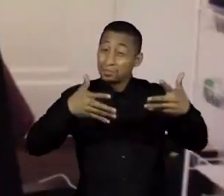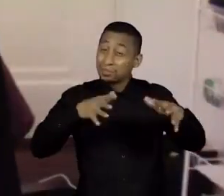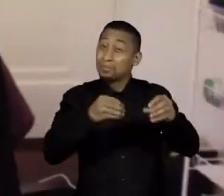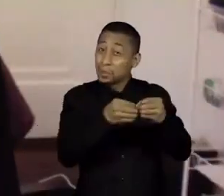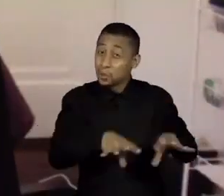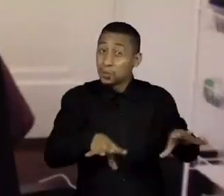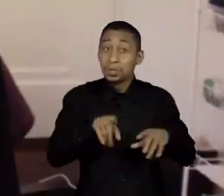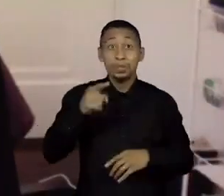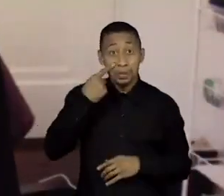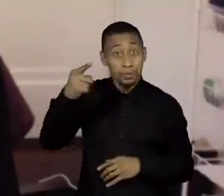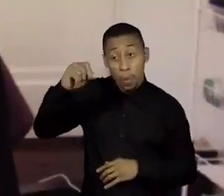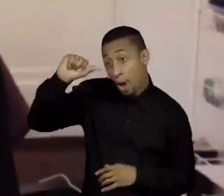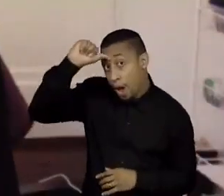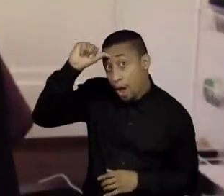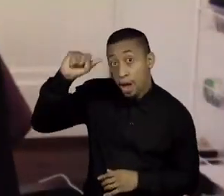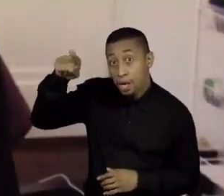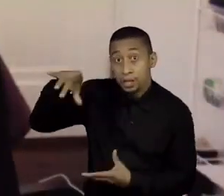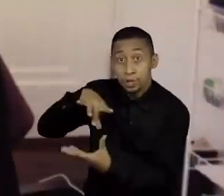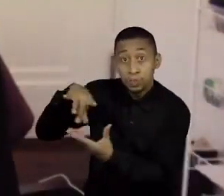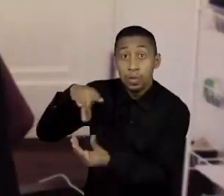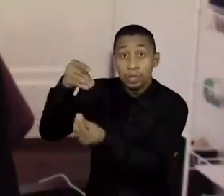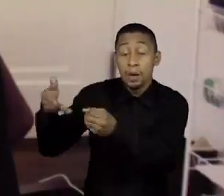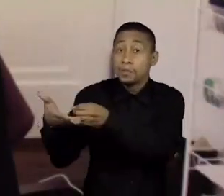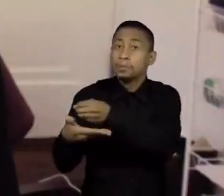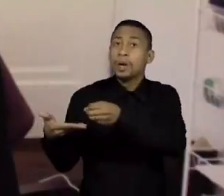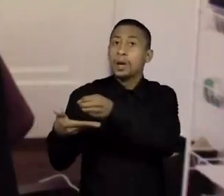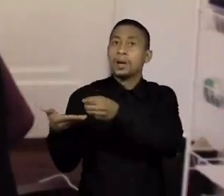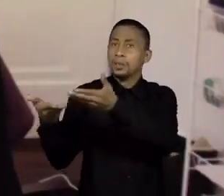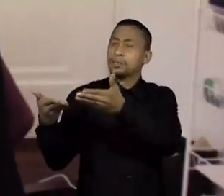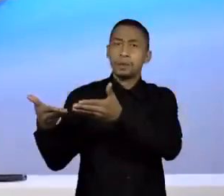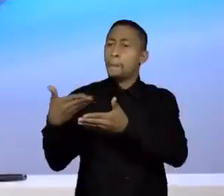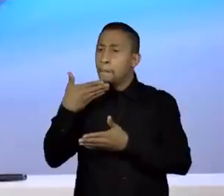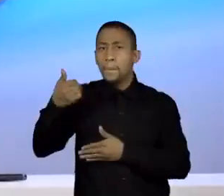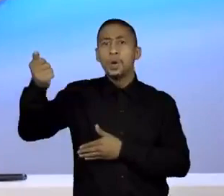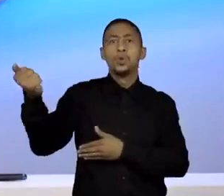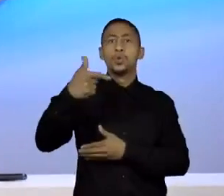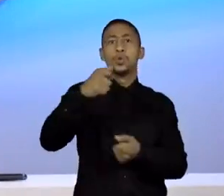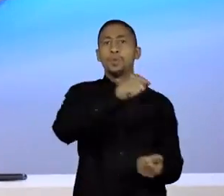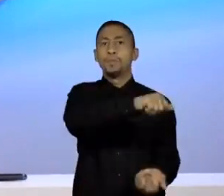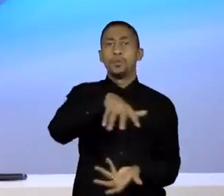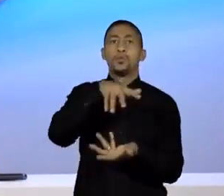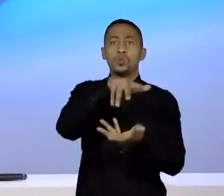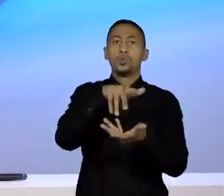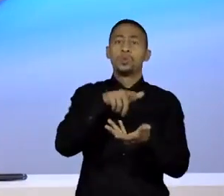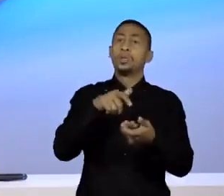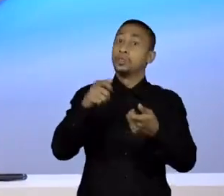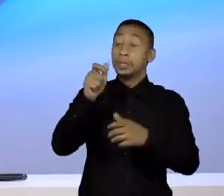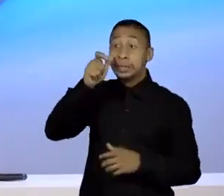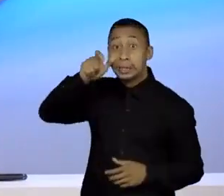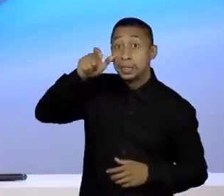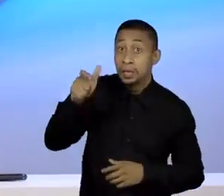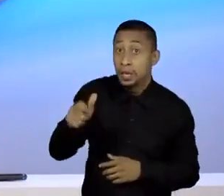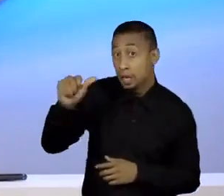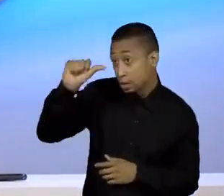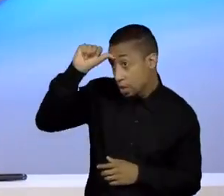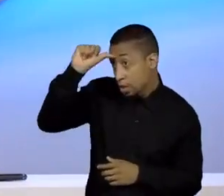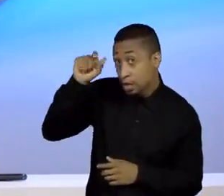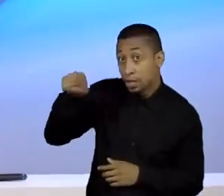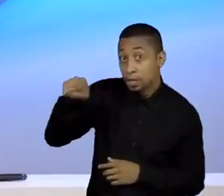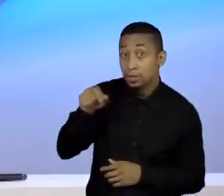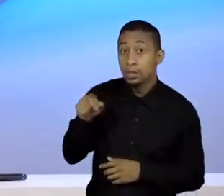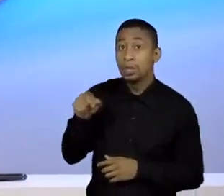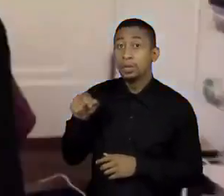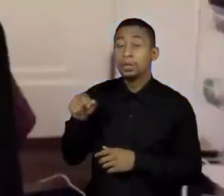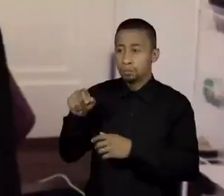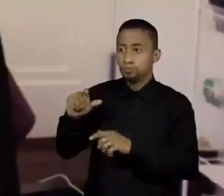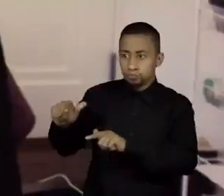the foundational democracy, the world's largest democracy. So we all have an incredibly important vested interest